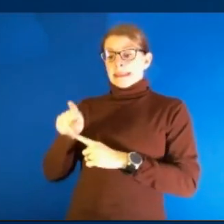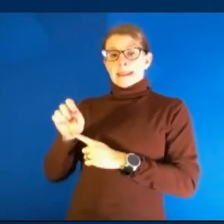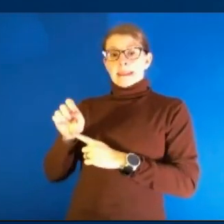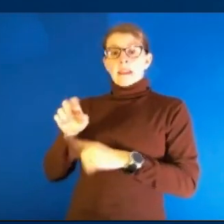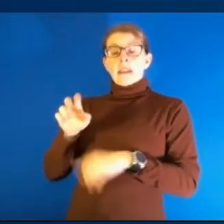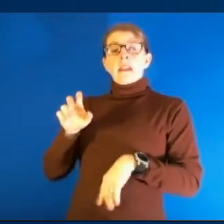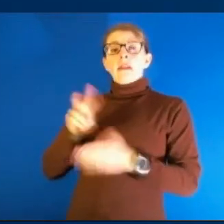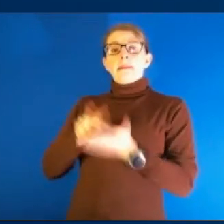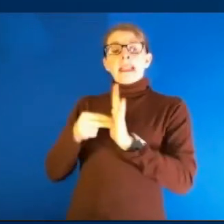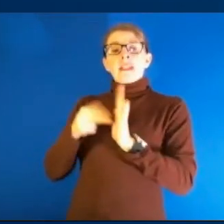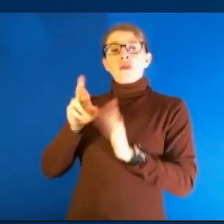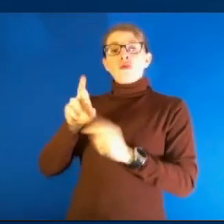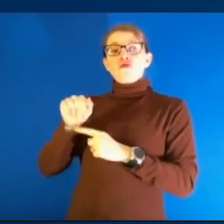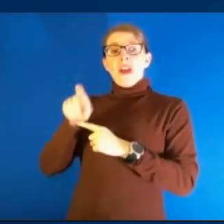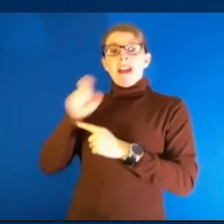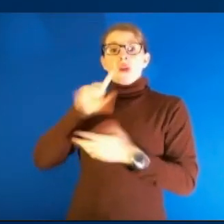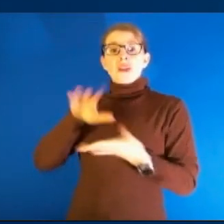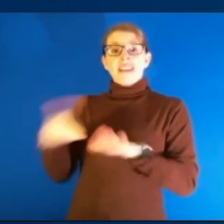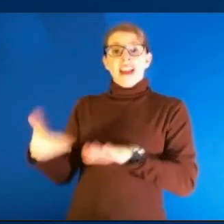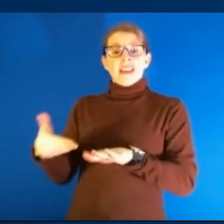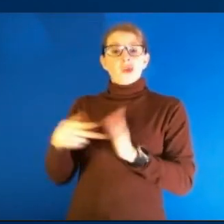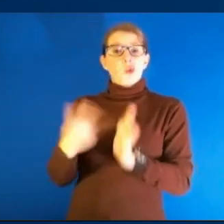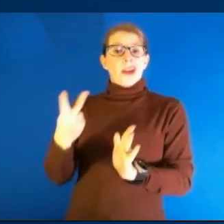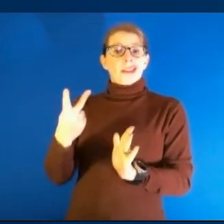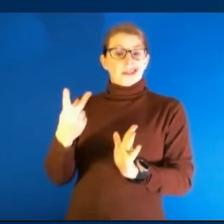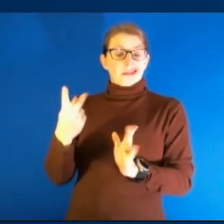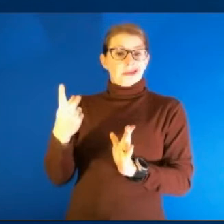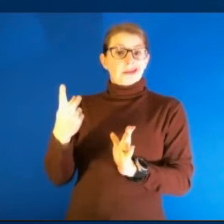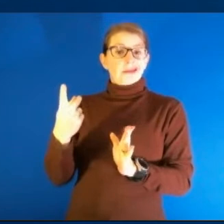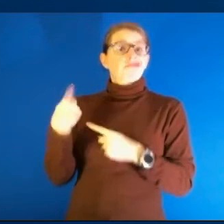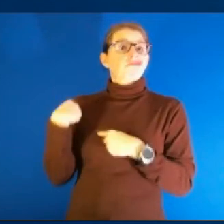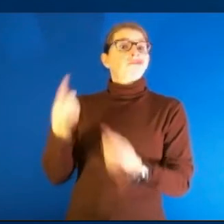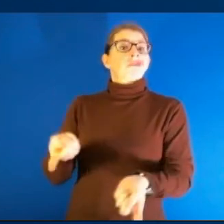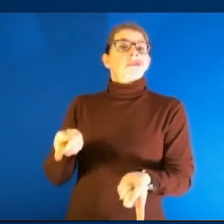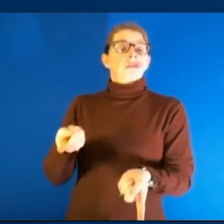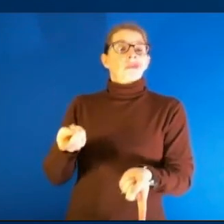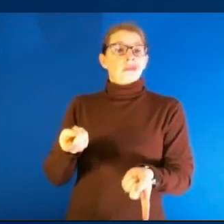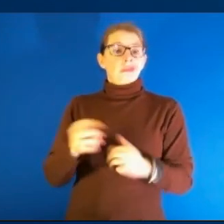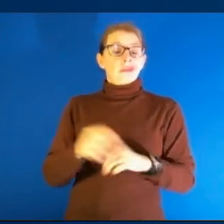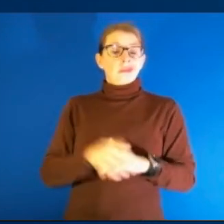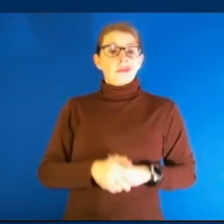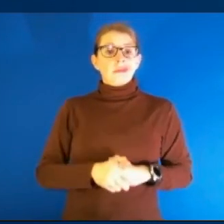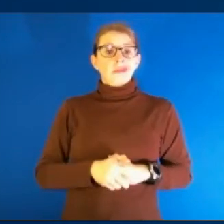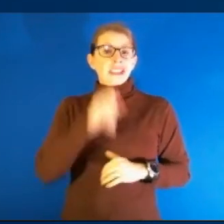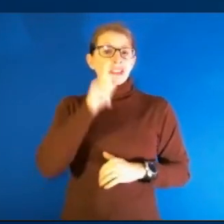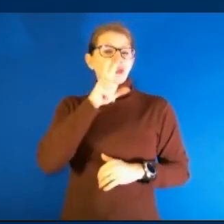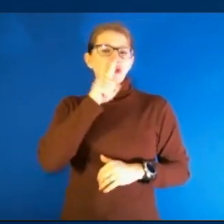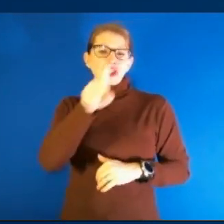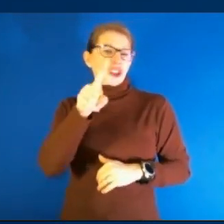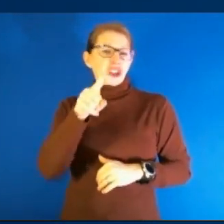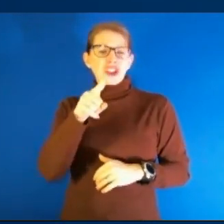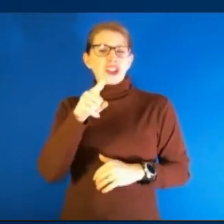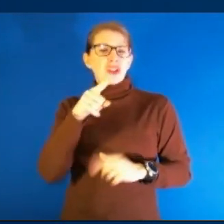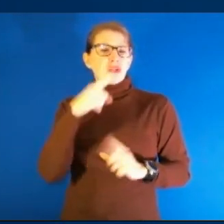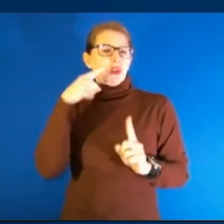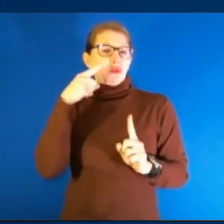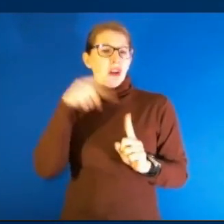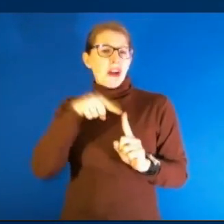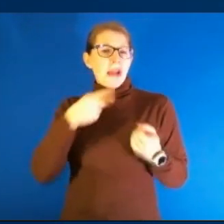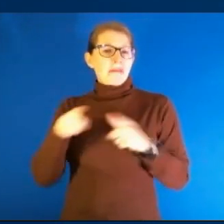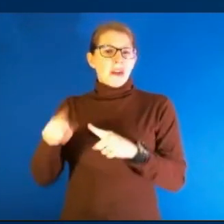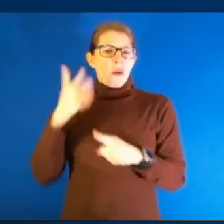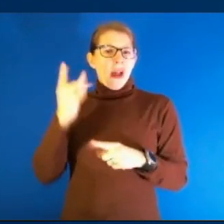been in other industrialized nations. And so not exactly sure what that's about. We think it's due to